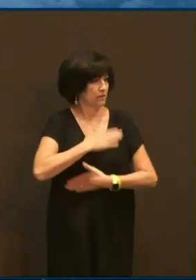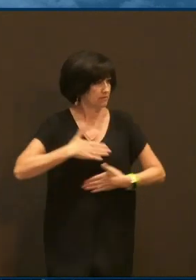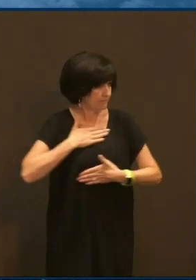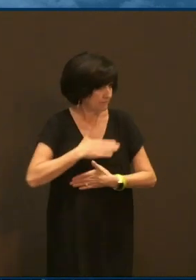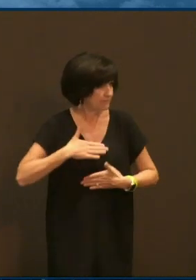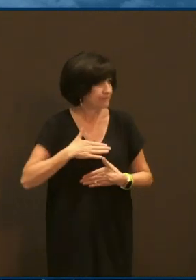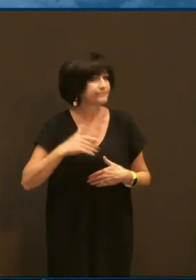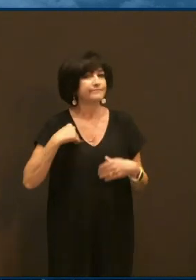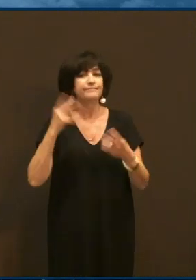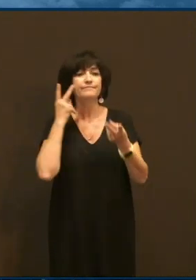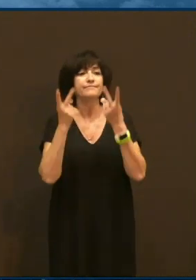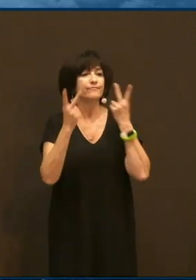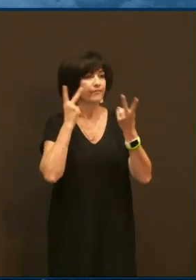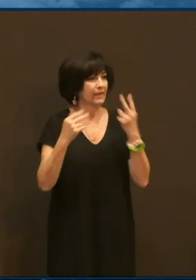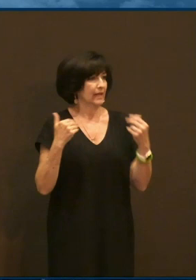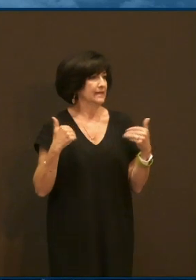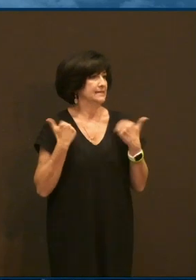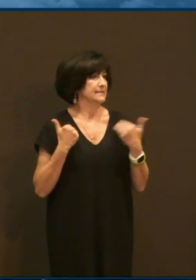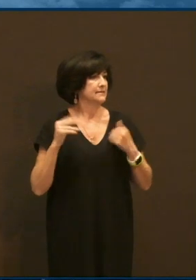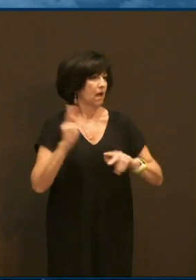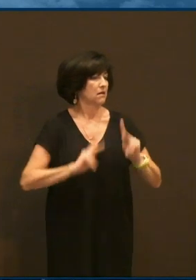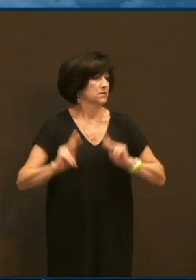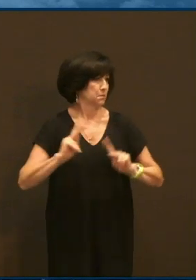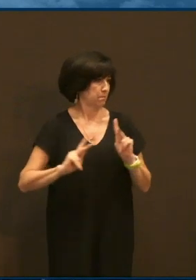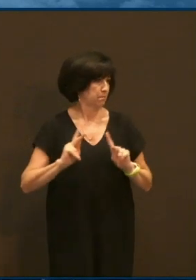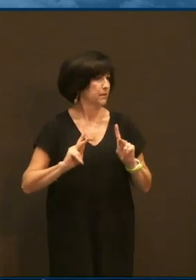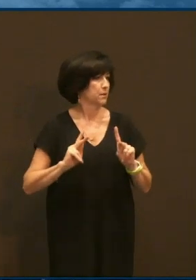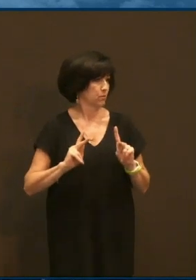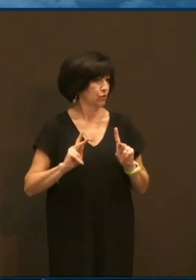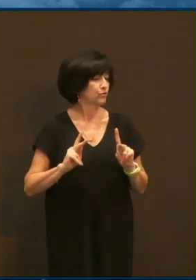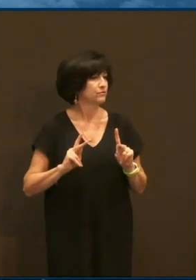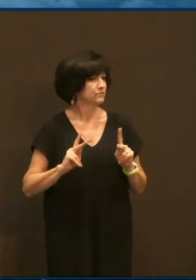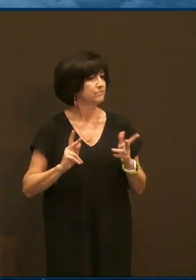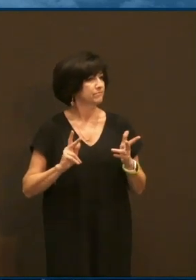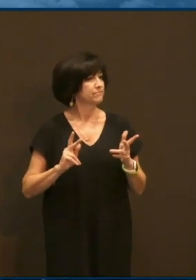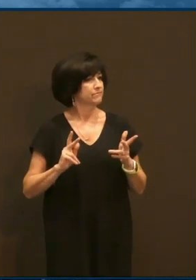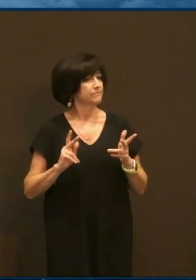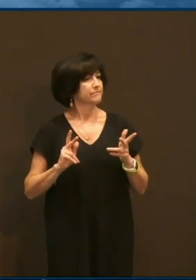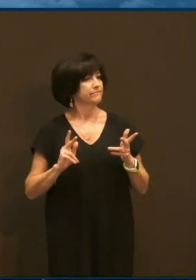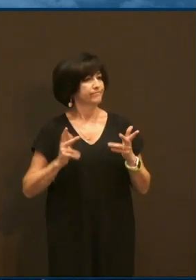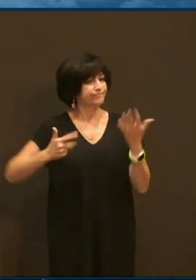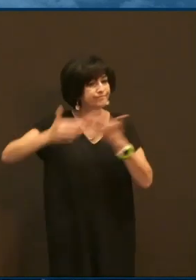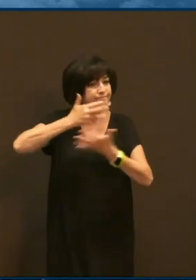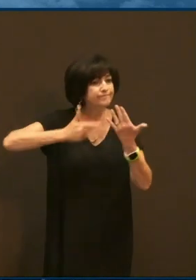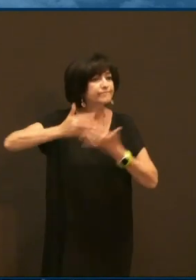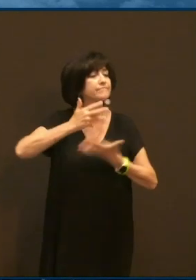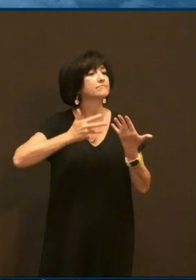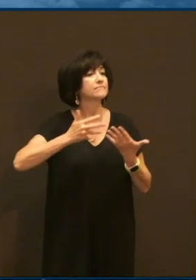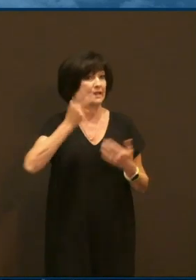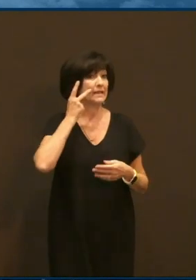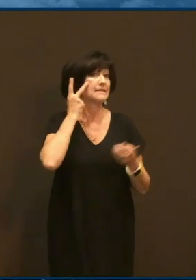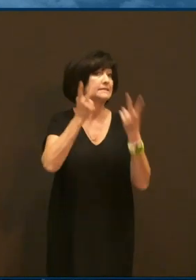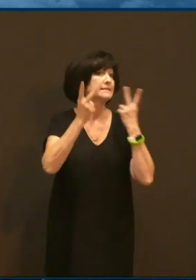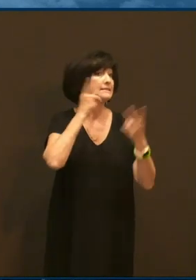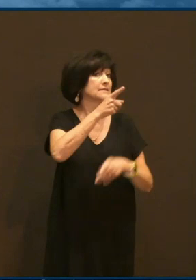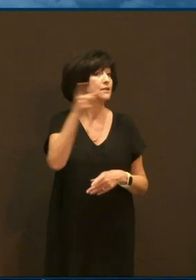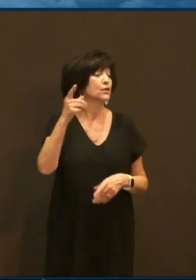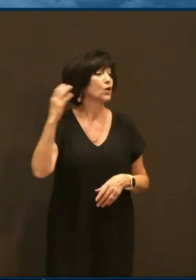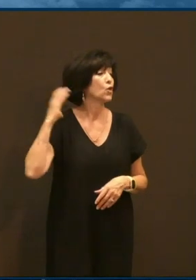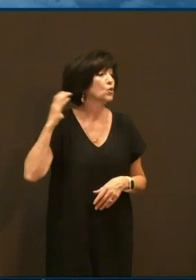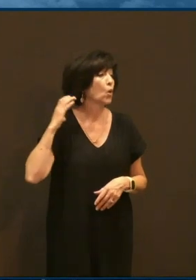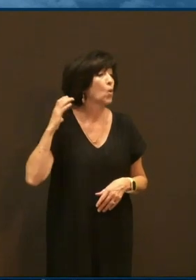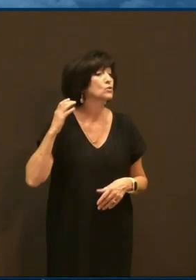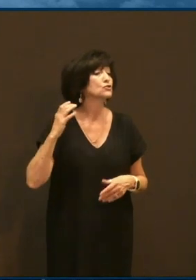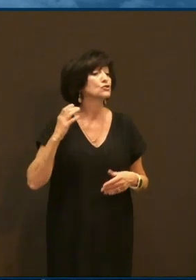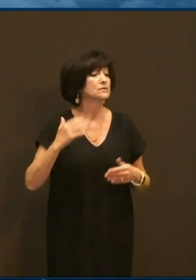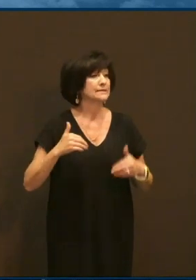we've opened up youth sports. I've seen myself how the coaches and the parents aren't following the guidance in